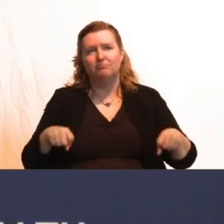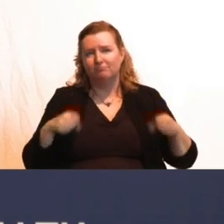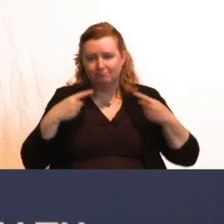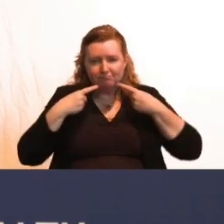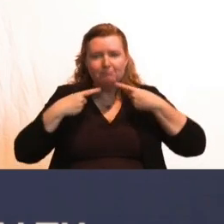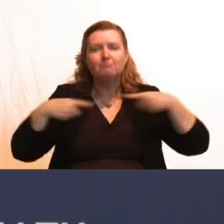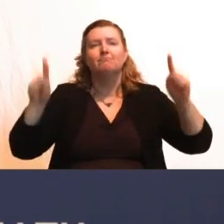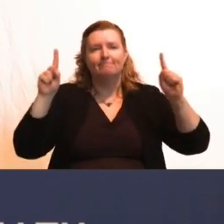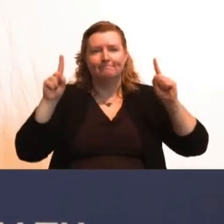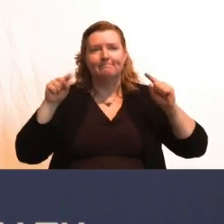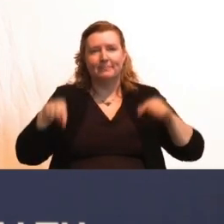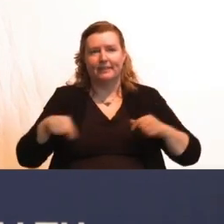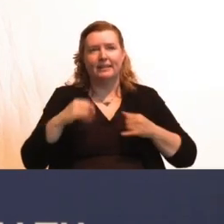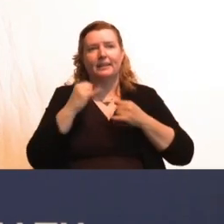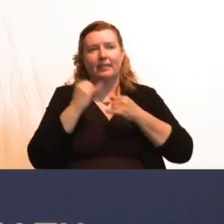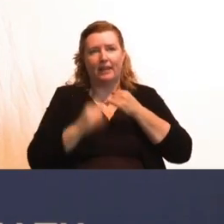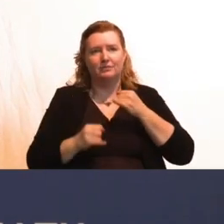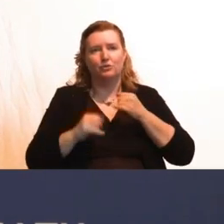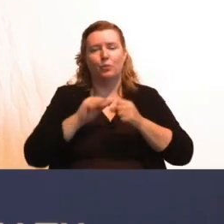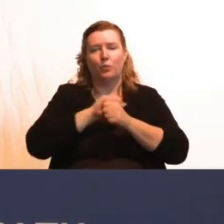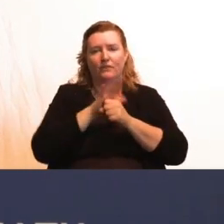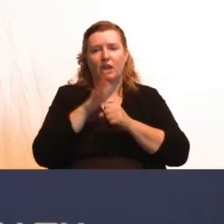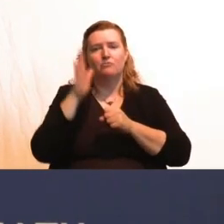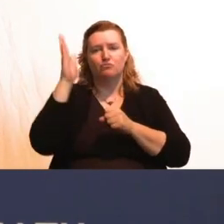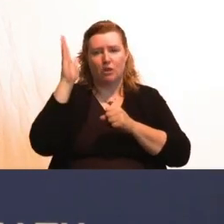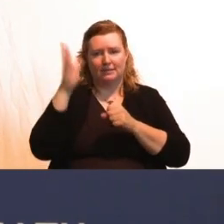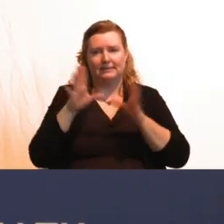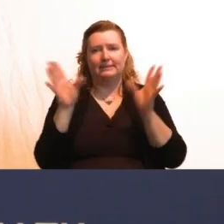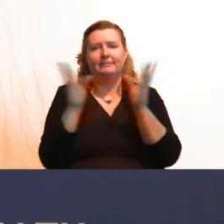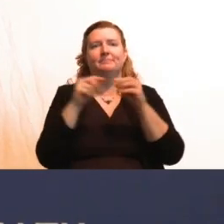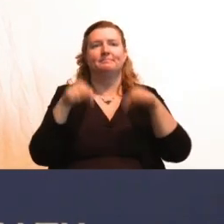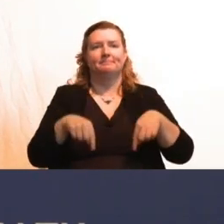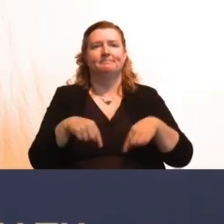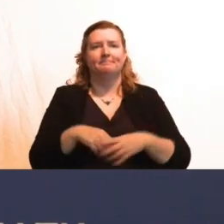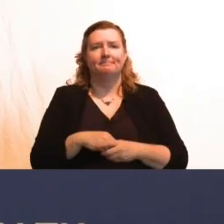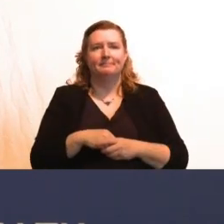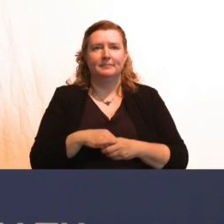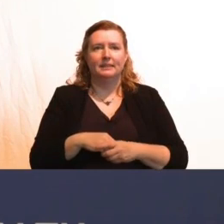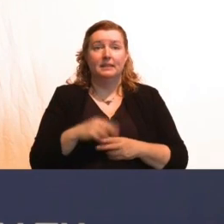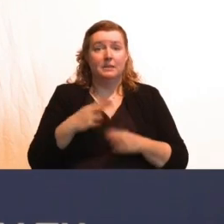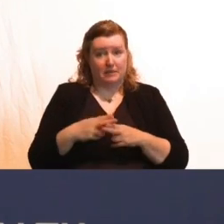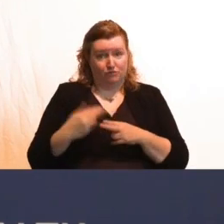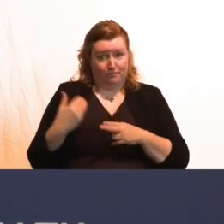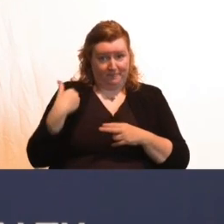earlier that it is the woman who needs no introduction's birthday.